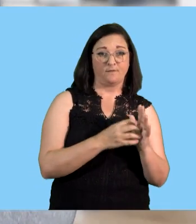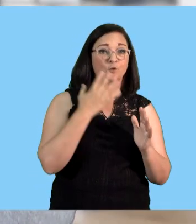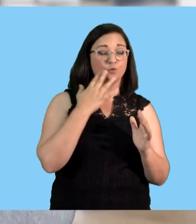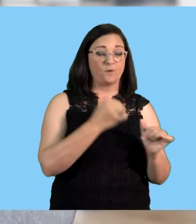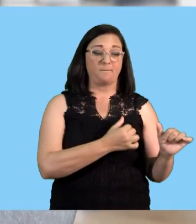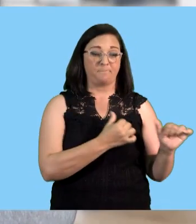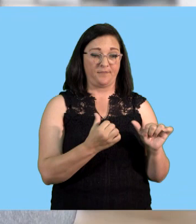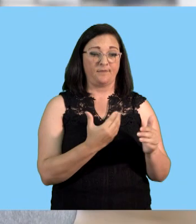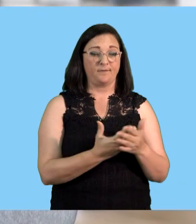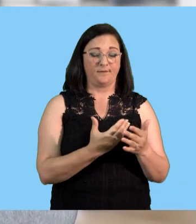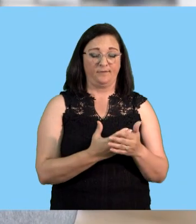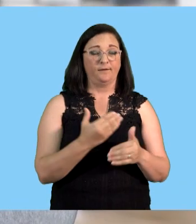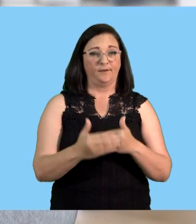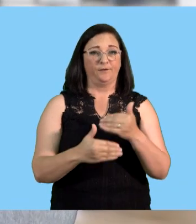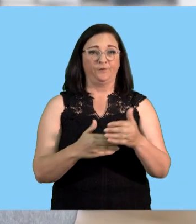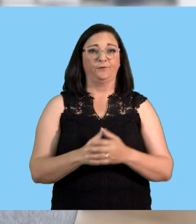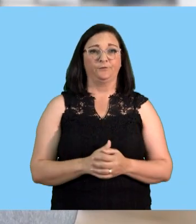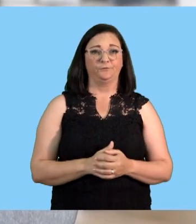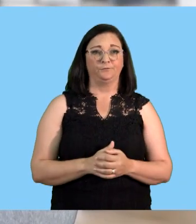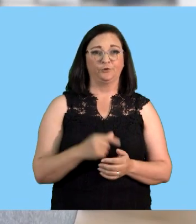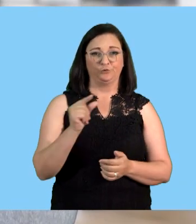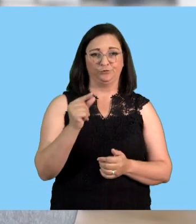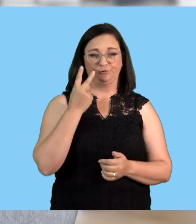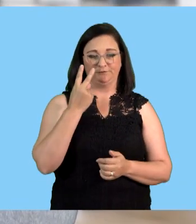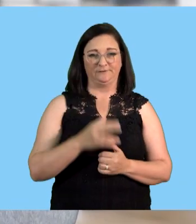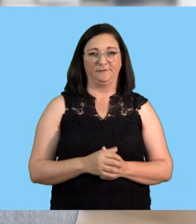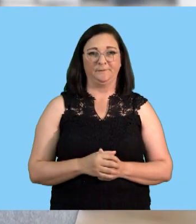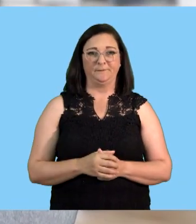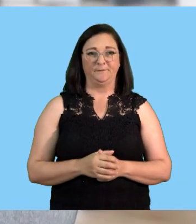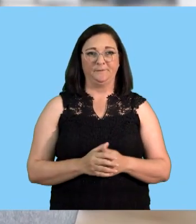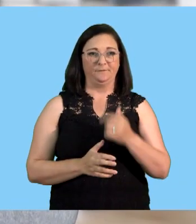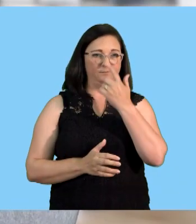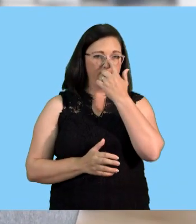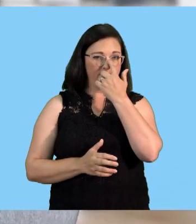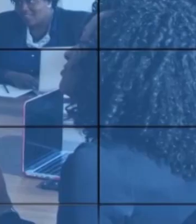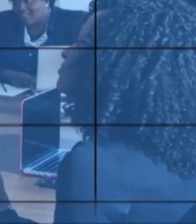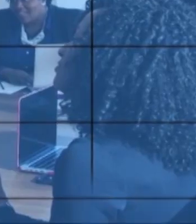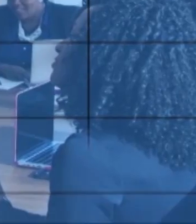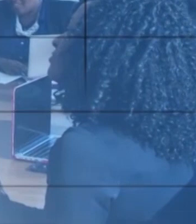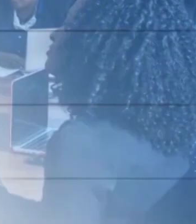break. When we come back, we continue with our application questions. I'll see you after the break.